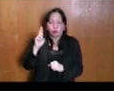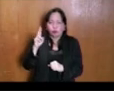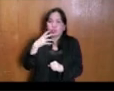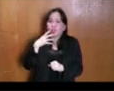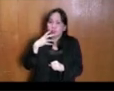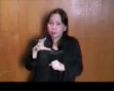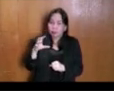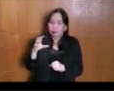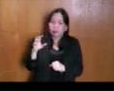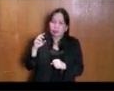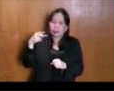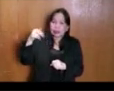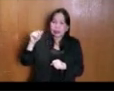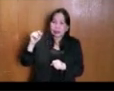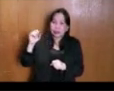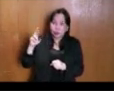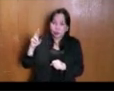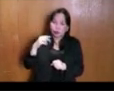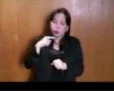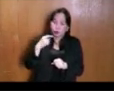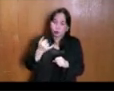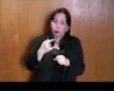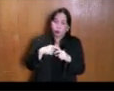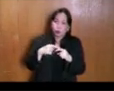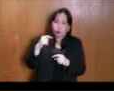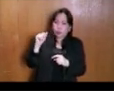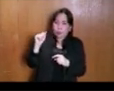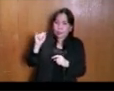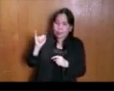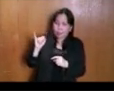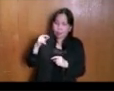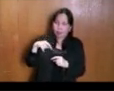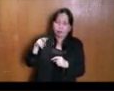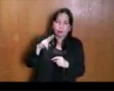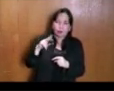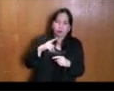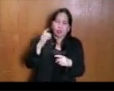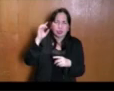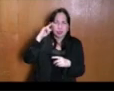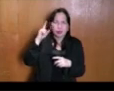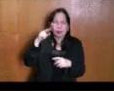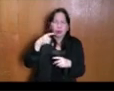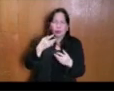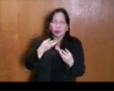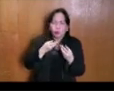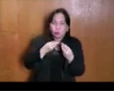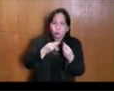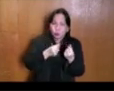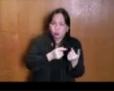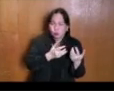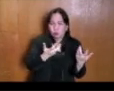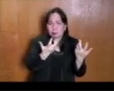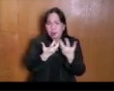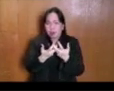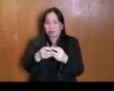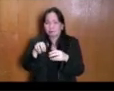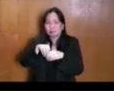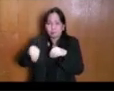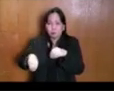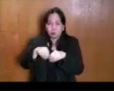In terms of farms and forests, AI can facilitate nature-based solutions, precision agriculture